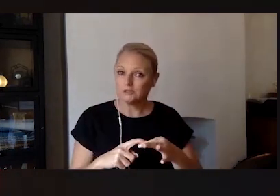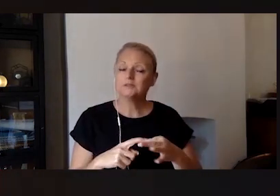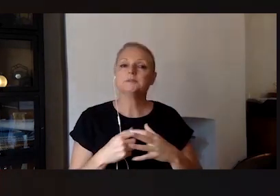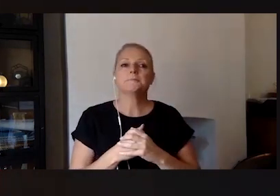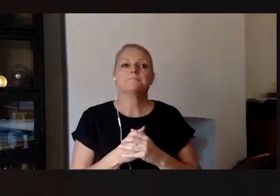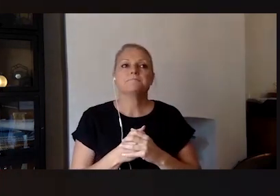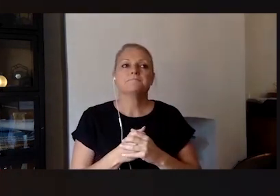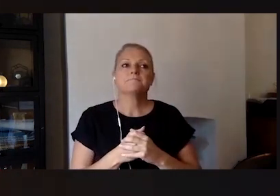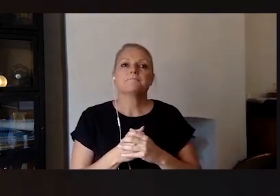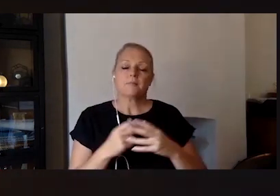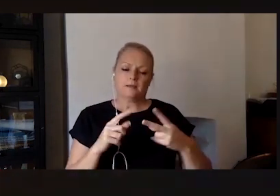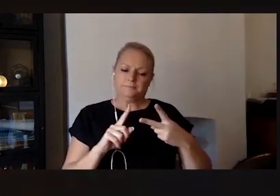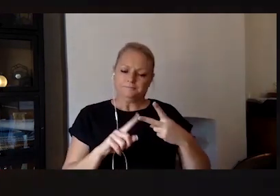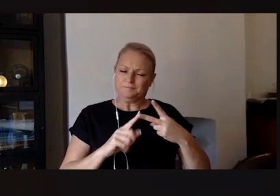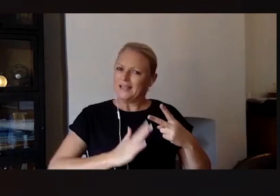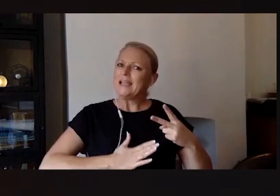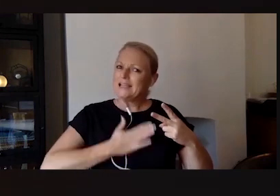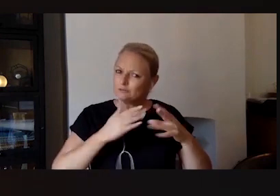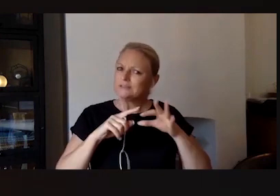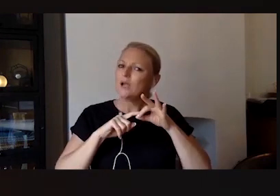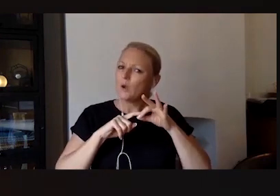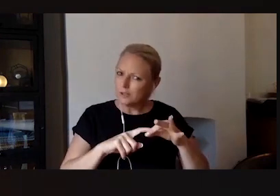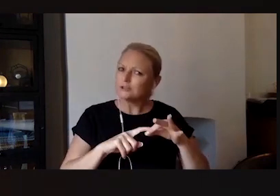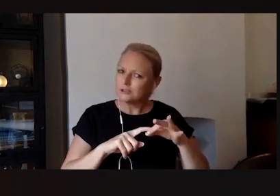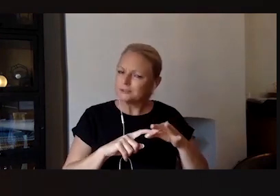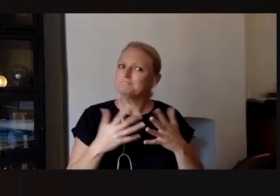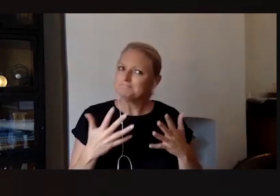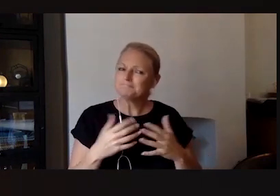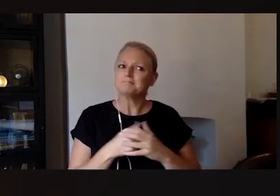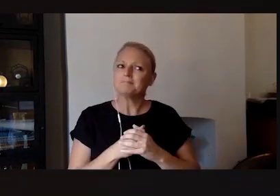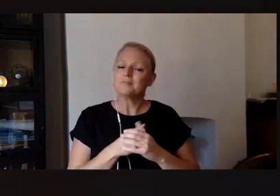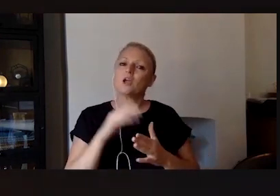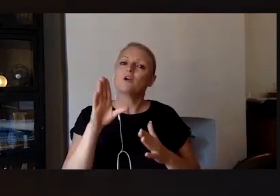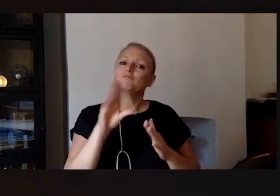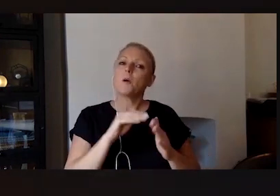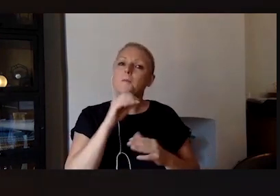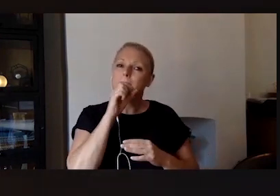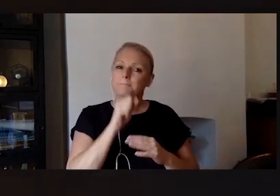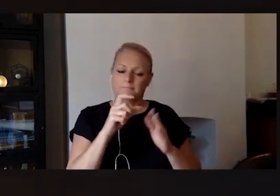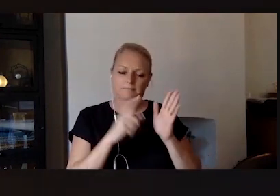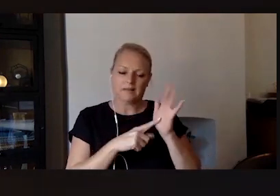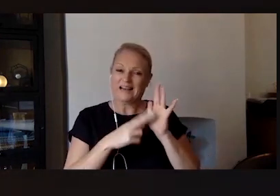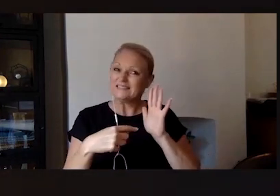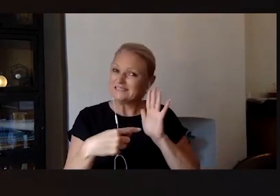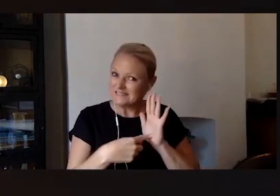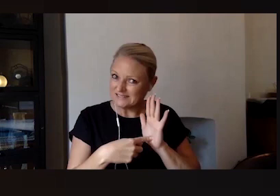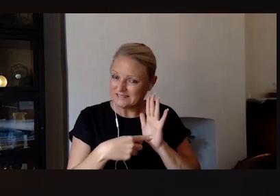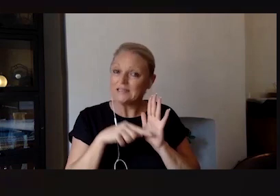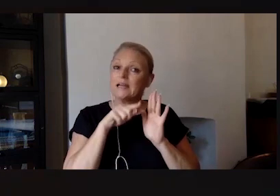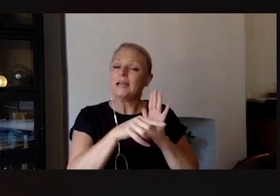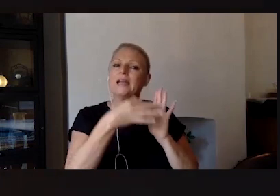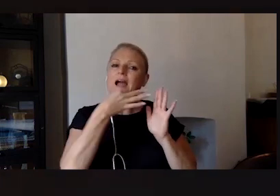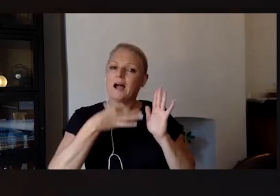One is quite interesting. The question is from Clint, wanting to know as to whether, in